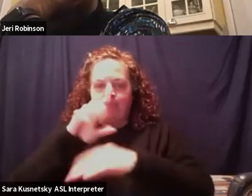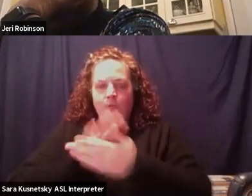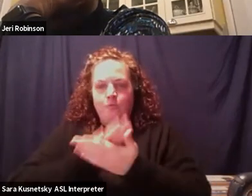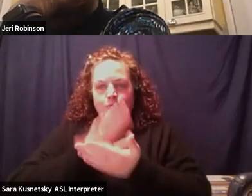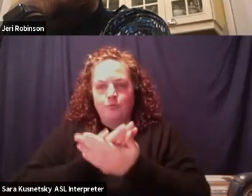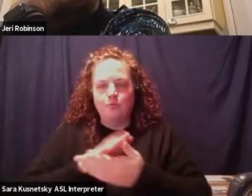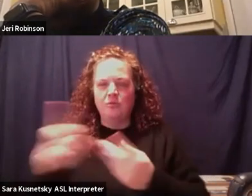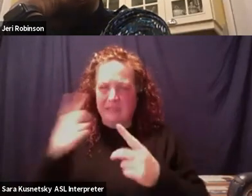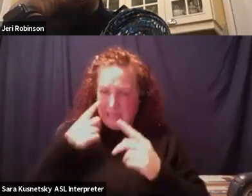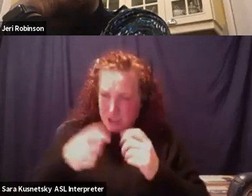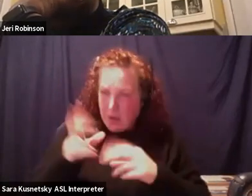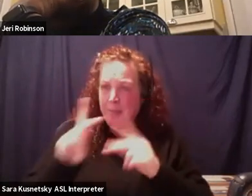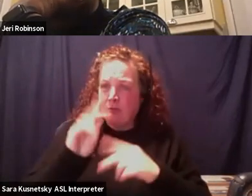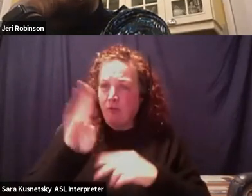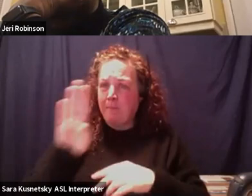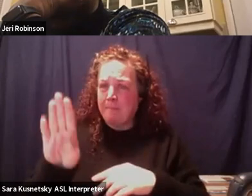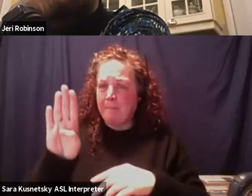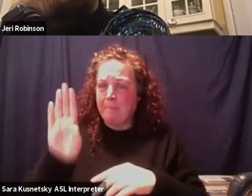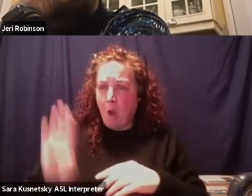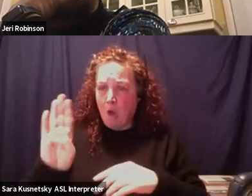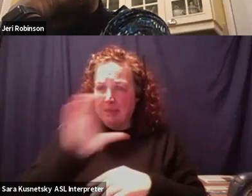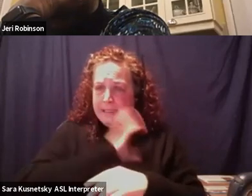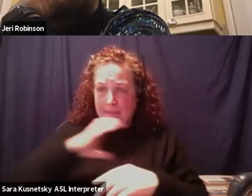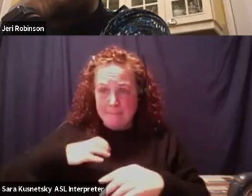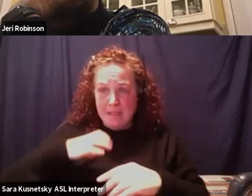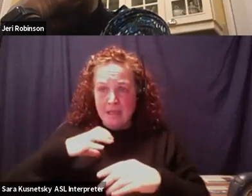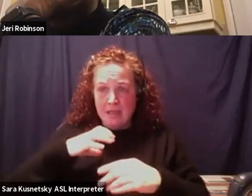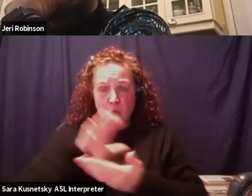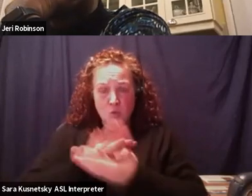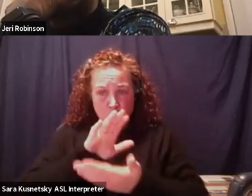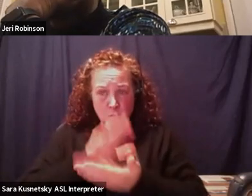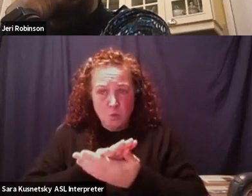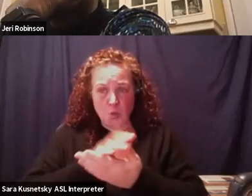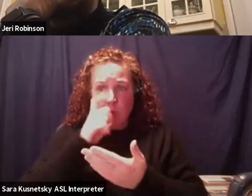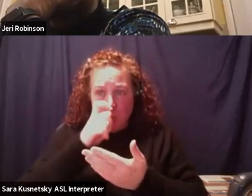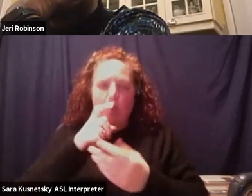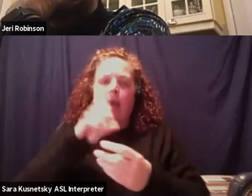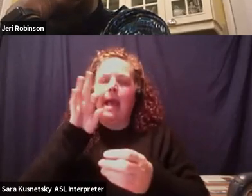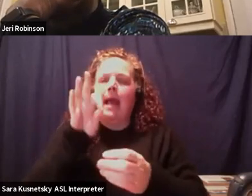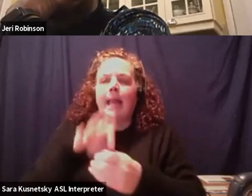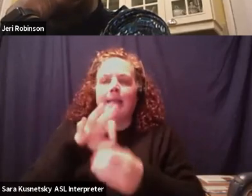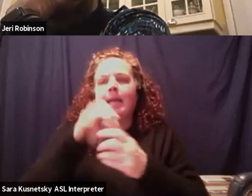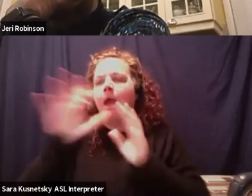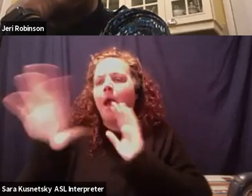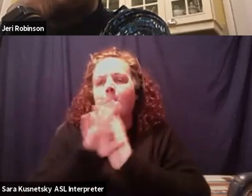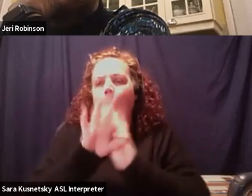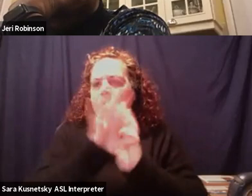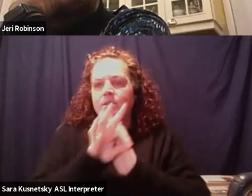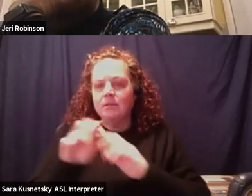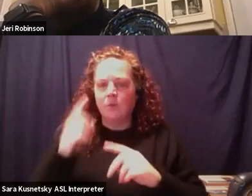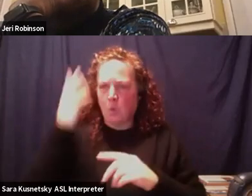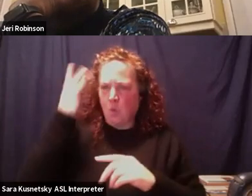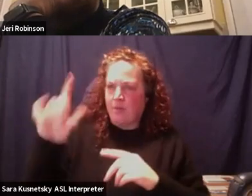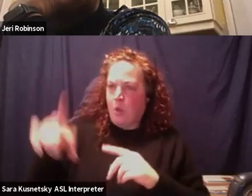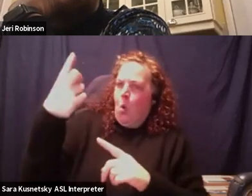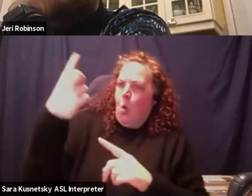be elected, not appointed. Let me say that again. The Boston School Committee members should be elected, not appointed. Why is the only elected